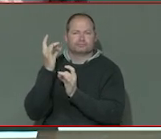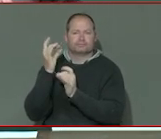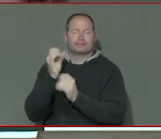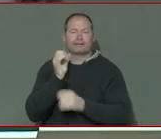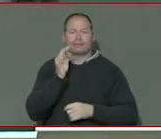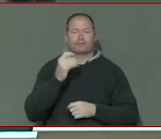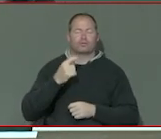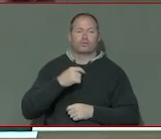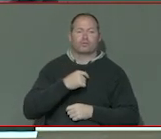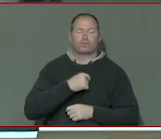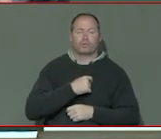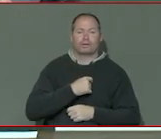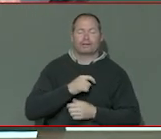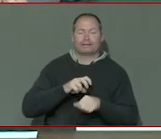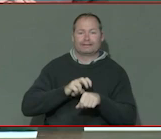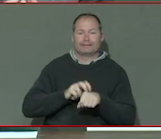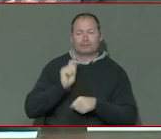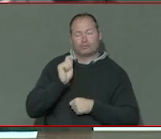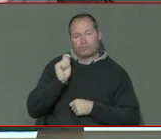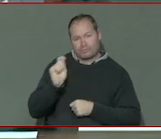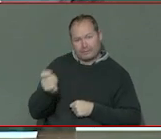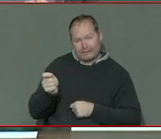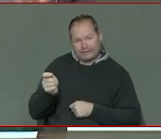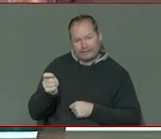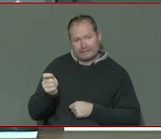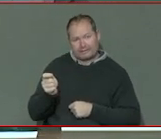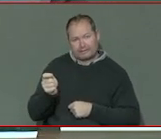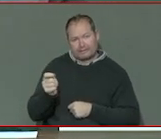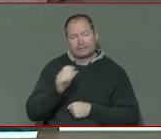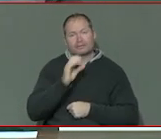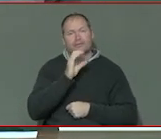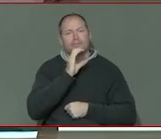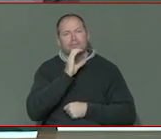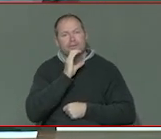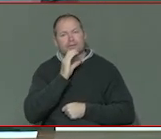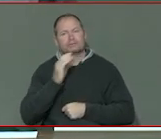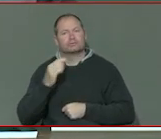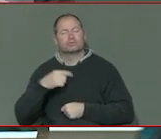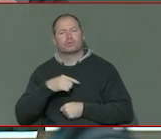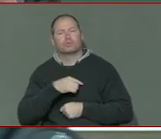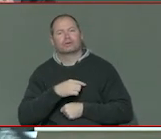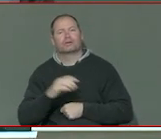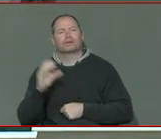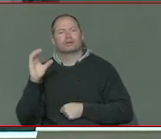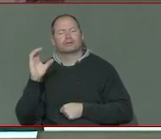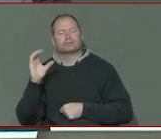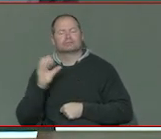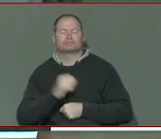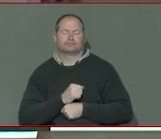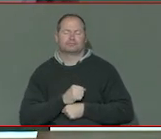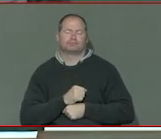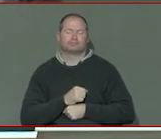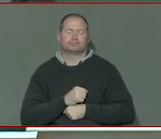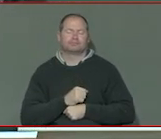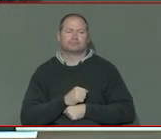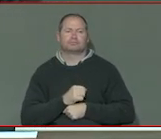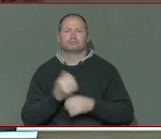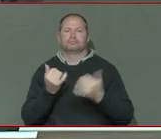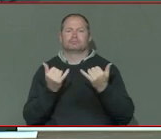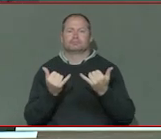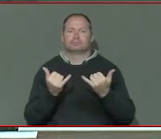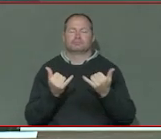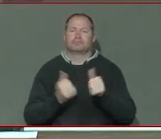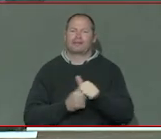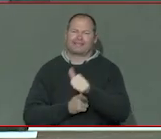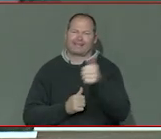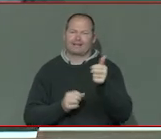pay them, it will be in the credit column, but in the creditors ledger, it will be in our debit side. The other way is, which they normally ask, is